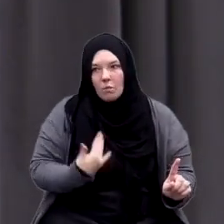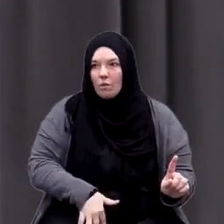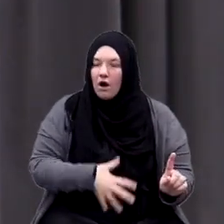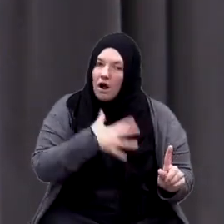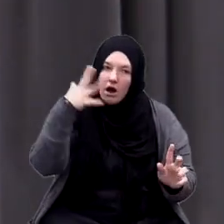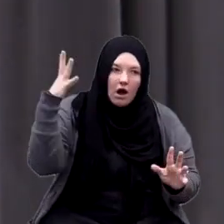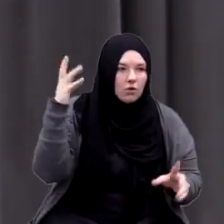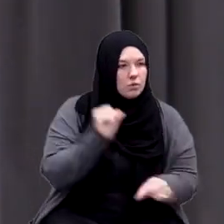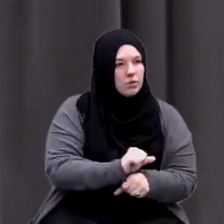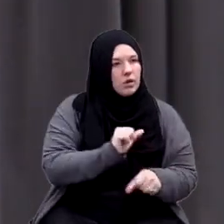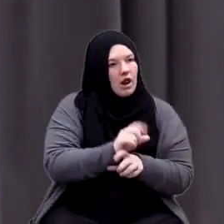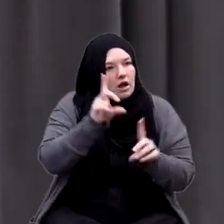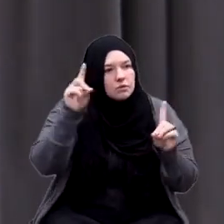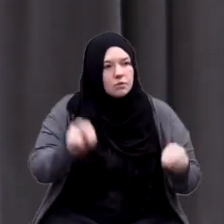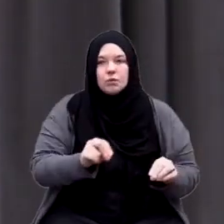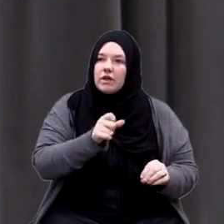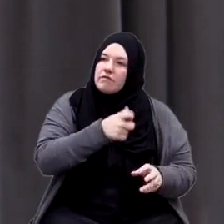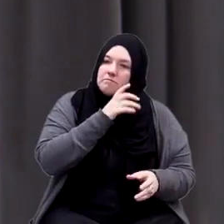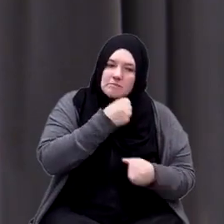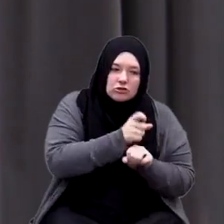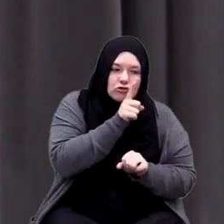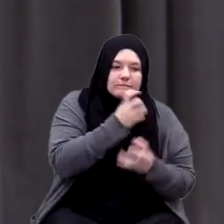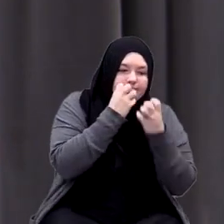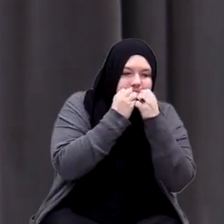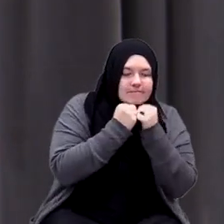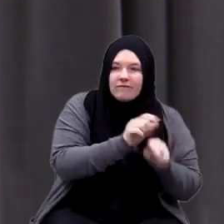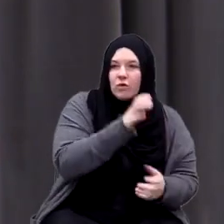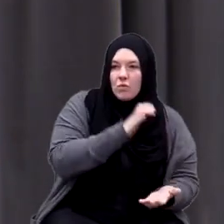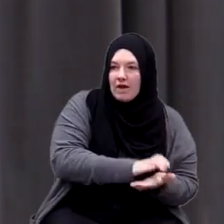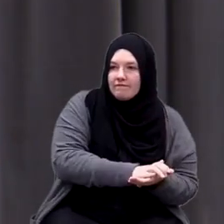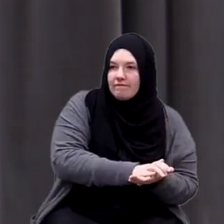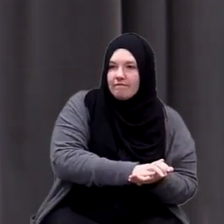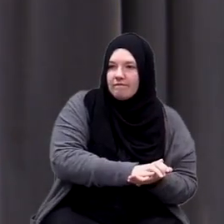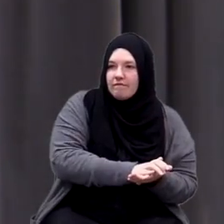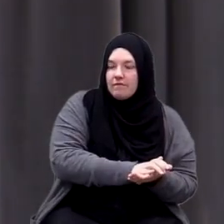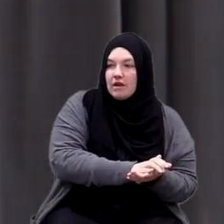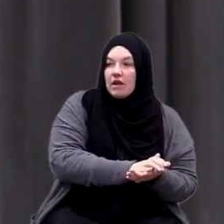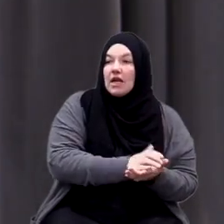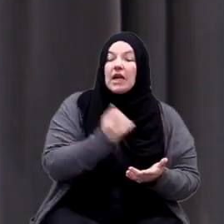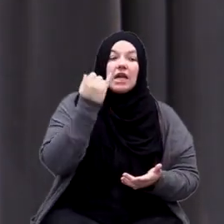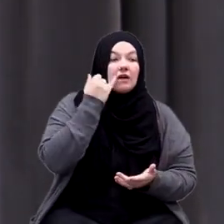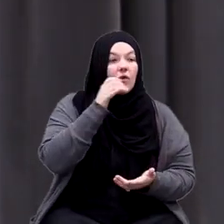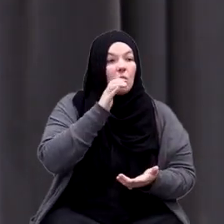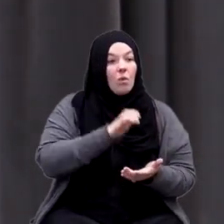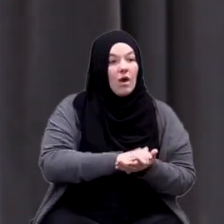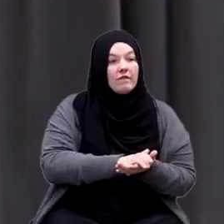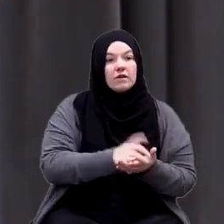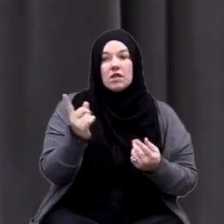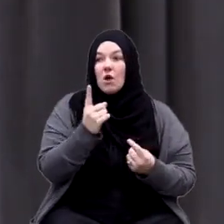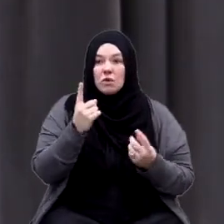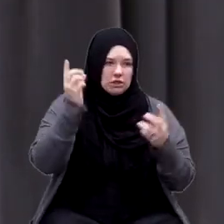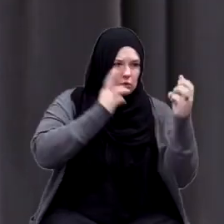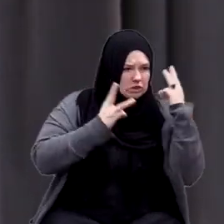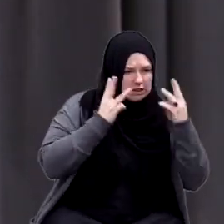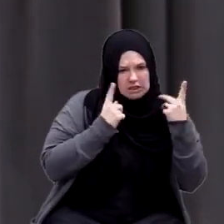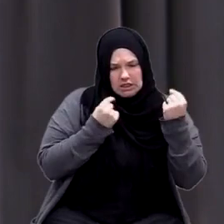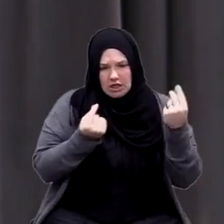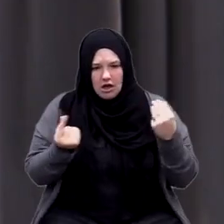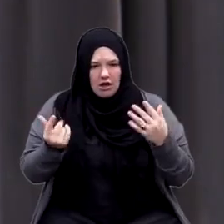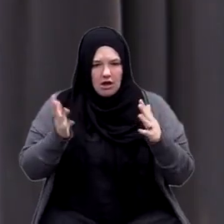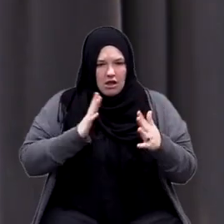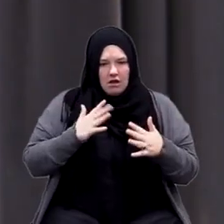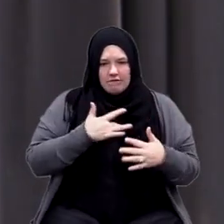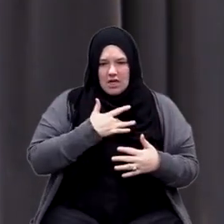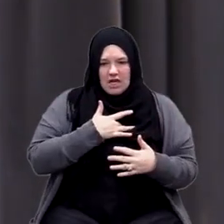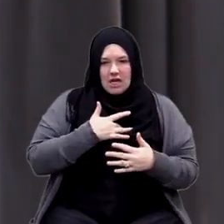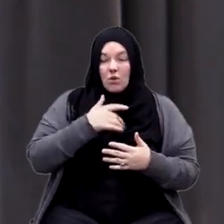and effort with their children. So if we put them on edge, if they are always nervous, if they are always